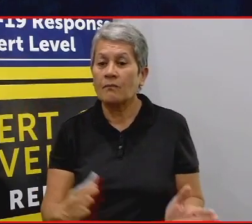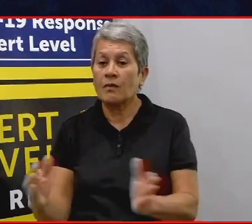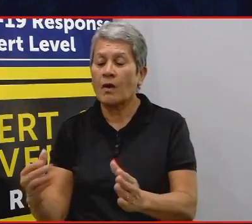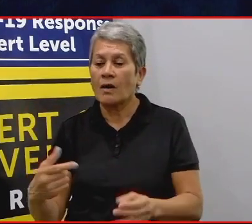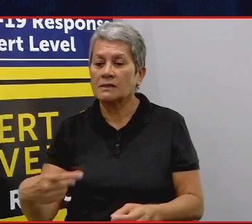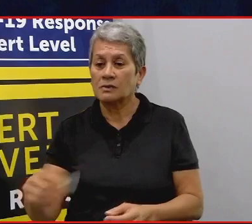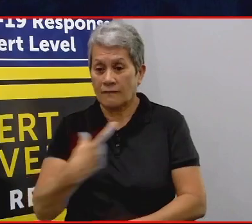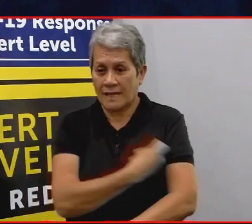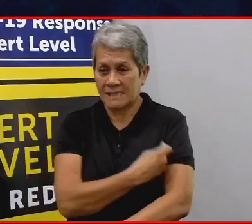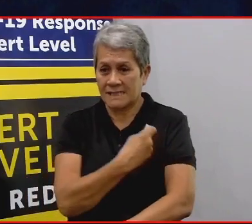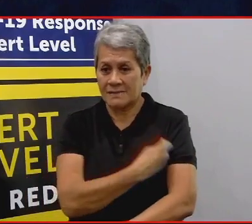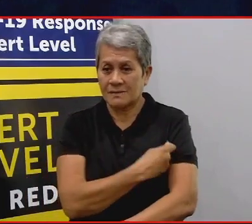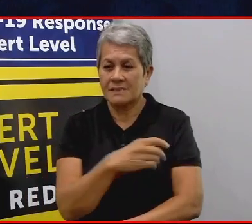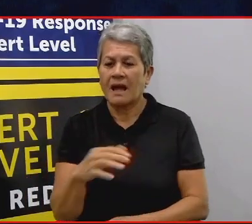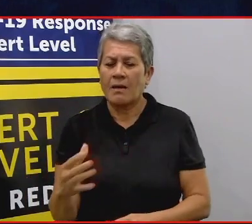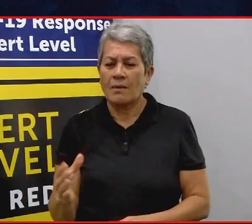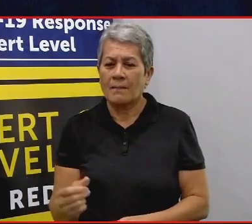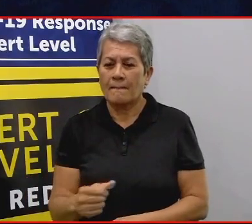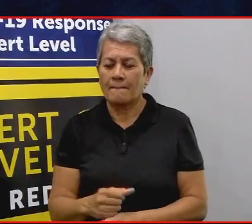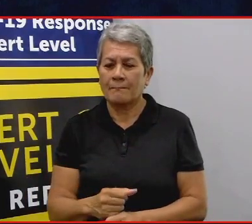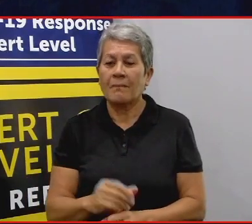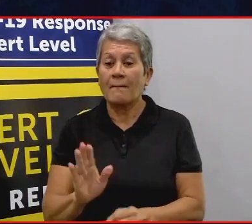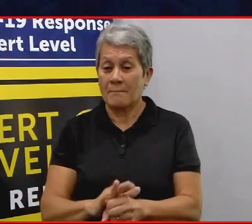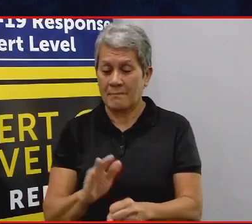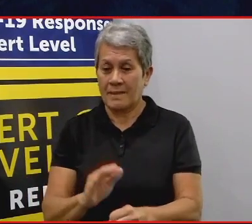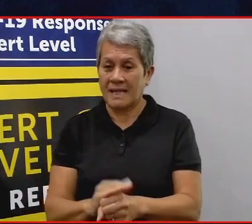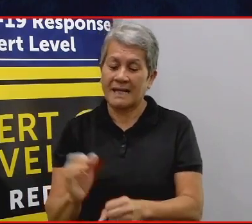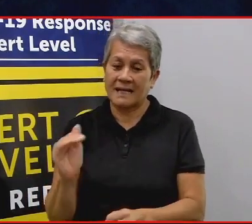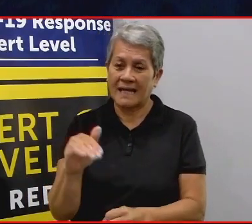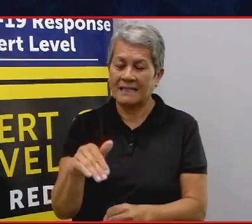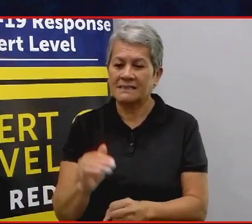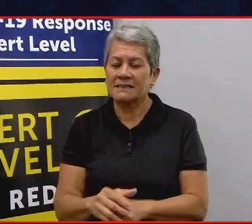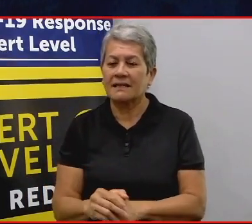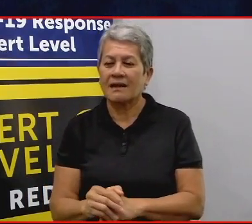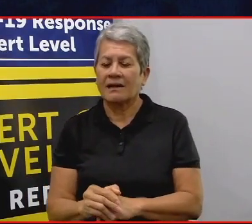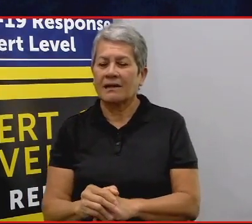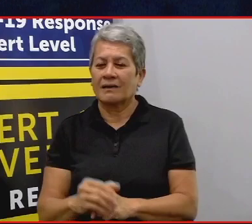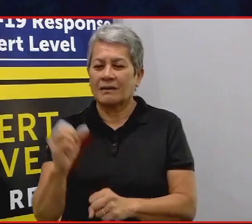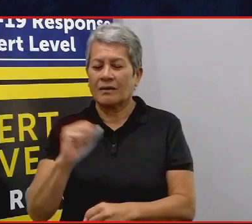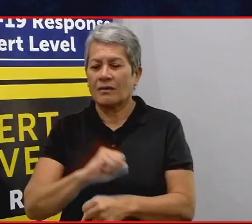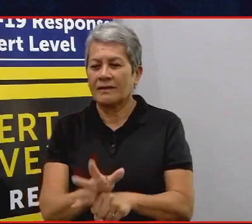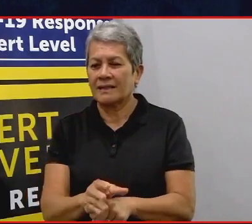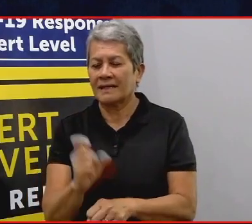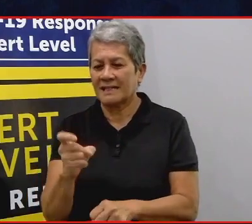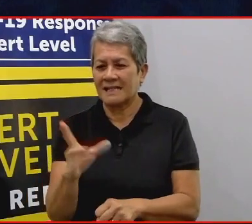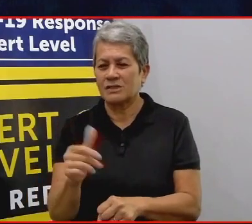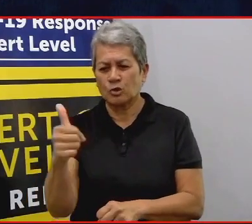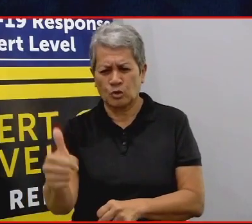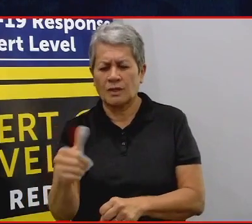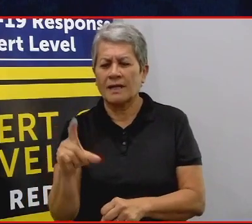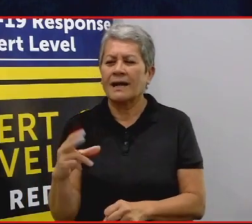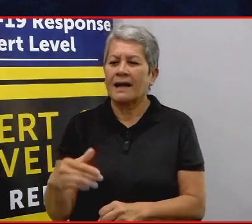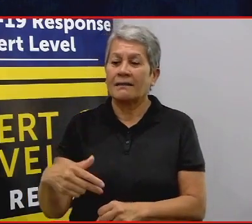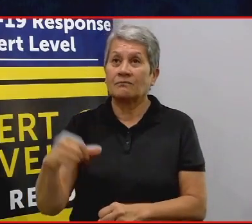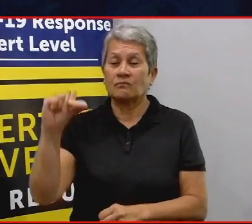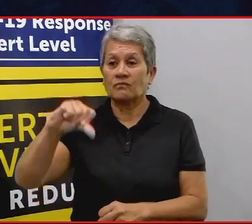Moving on to vaccinations, which is our main armour against COVID-19. It is impressive that more than